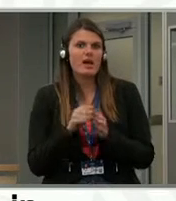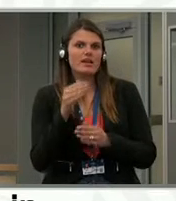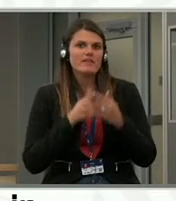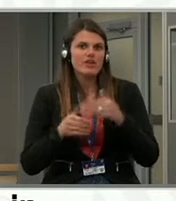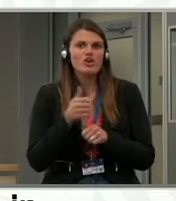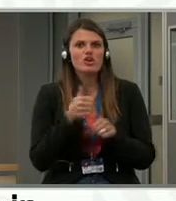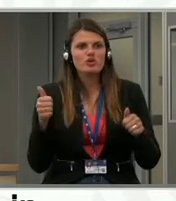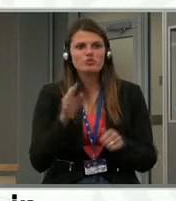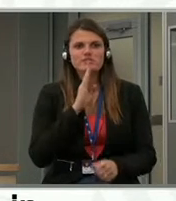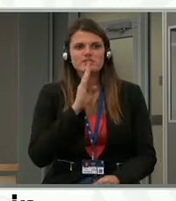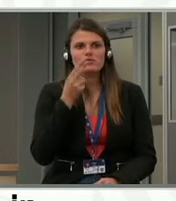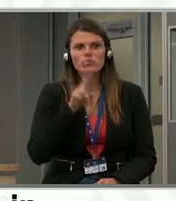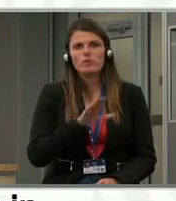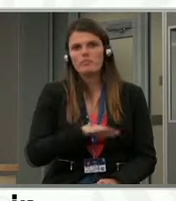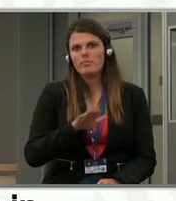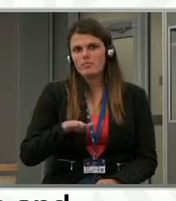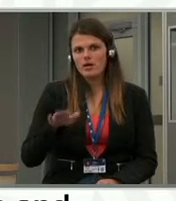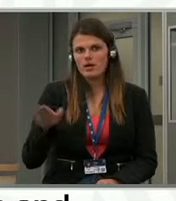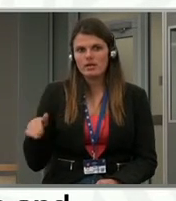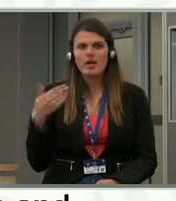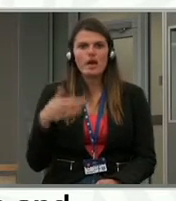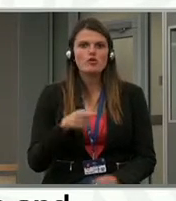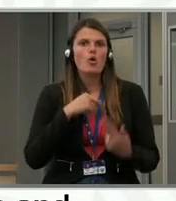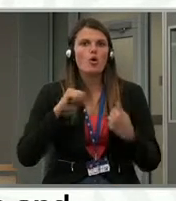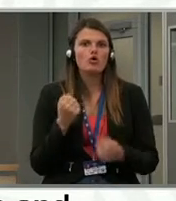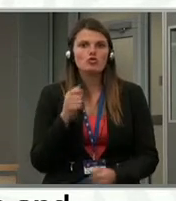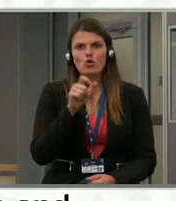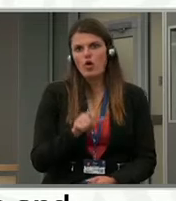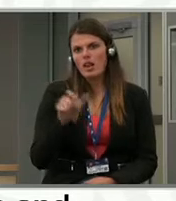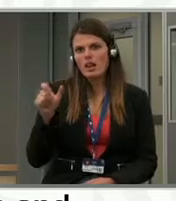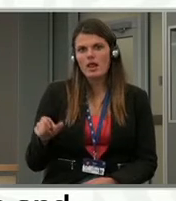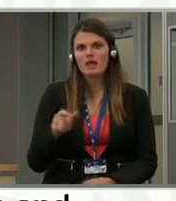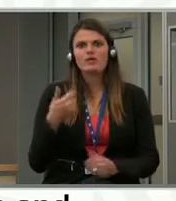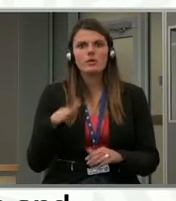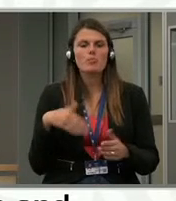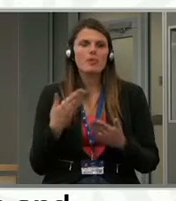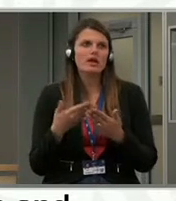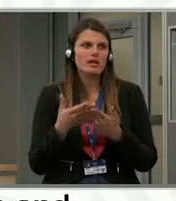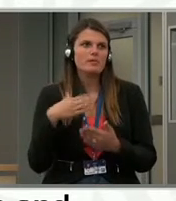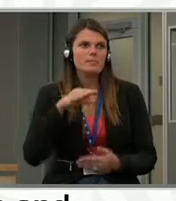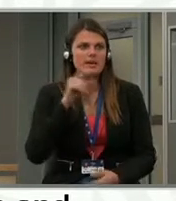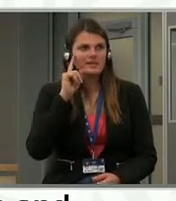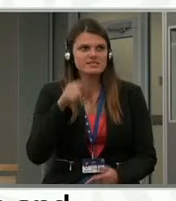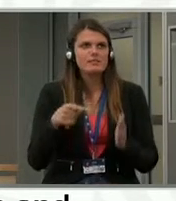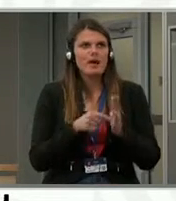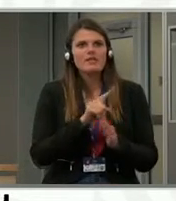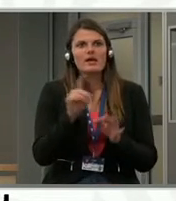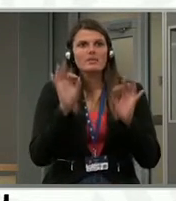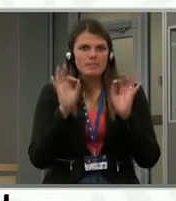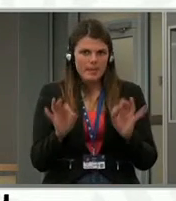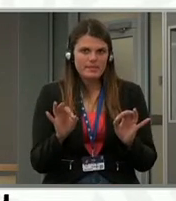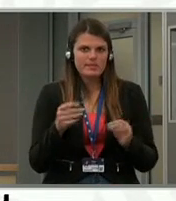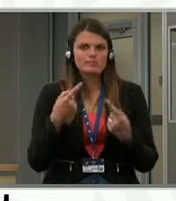and guests here already know the controversial, often incoherent and fragmented reality across EU countries